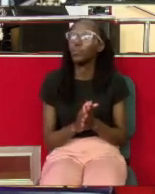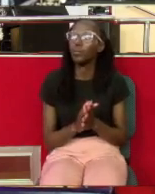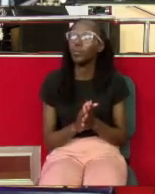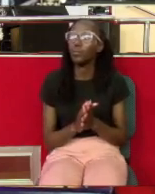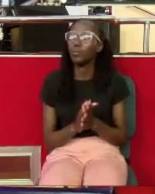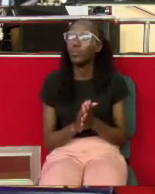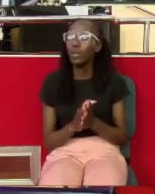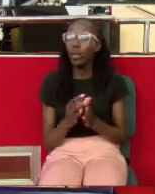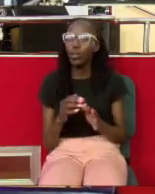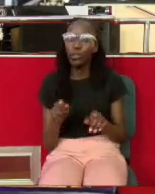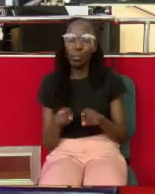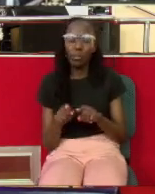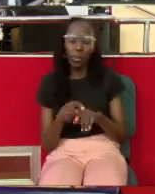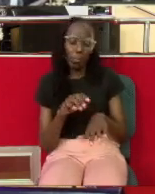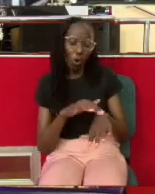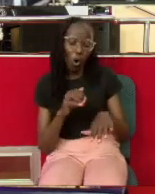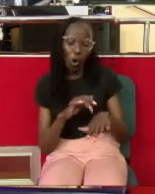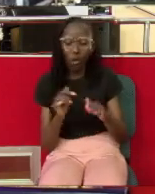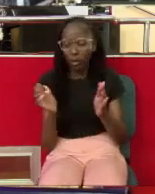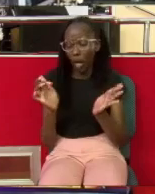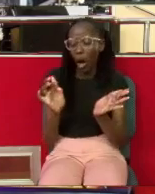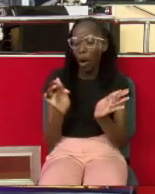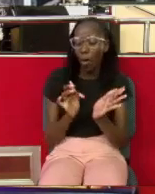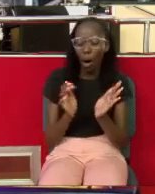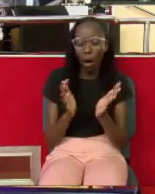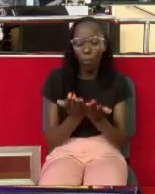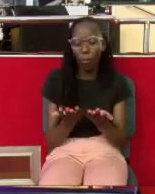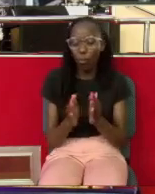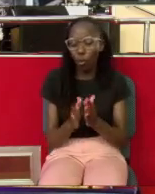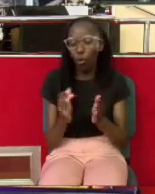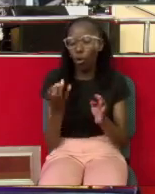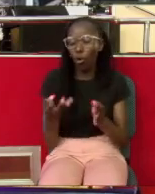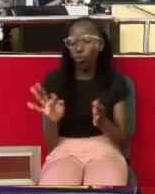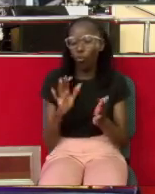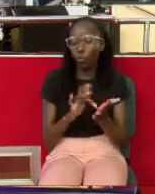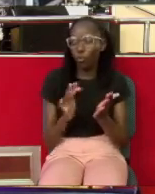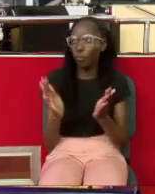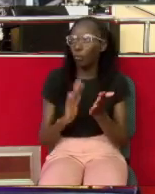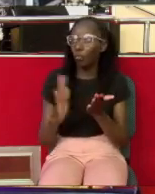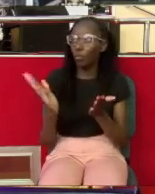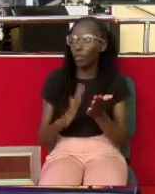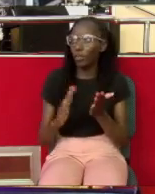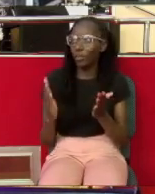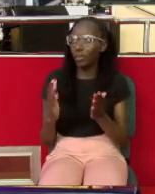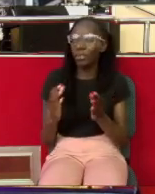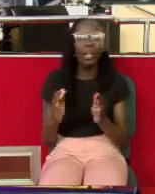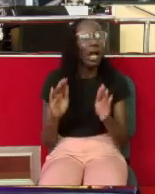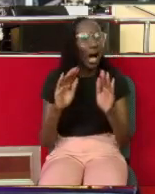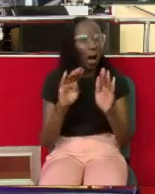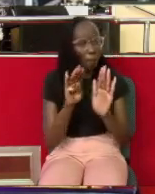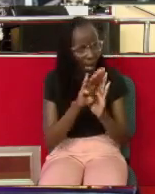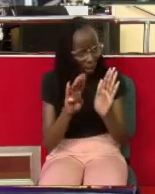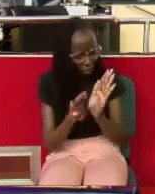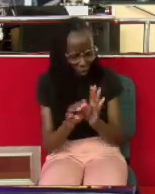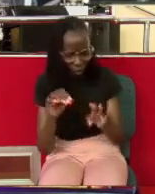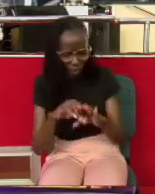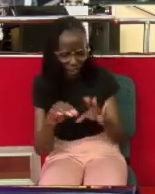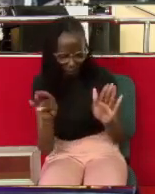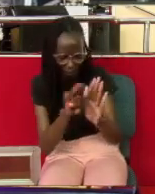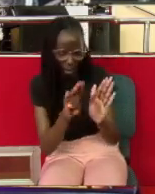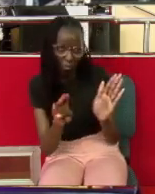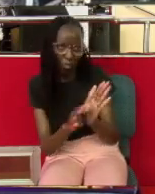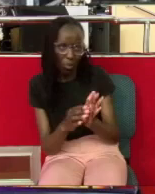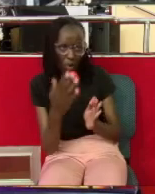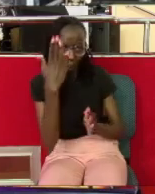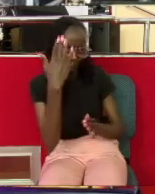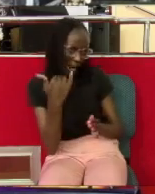of praises. Oh, kitabu cha sifa. It's a Bible within the Bible. Ni Biblia ndani ya Biblia. Because it covers all the major